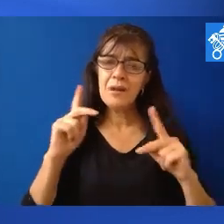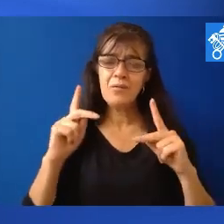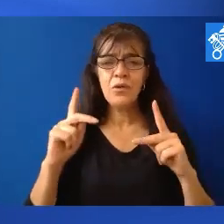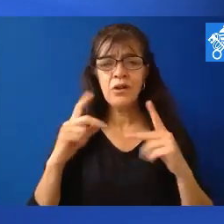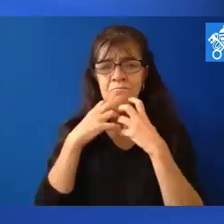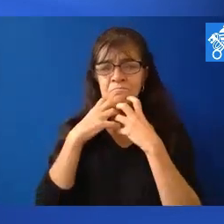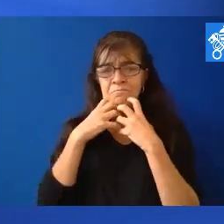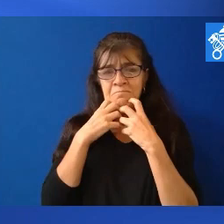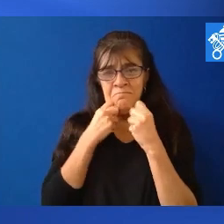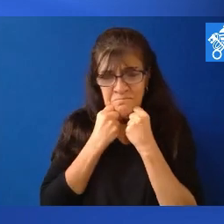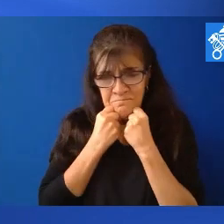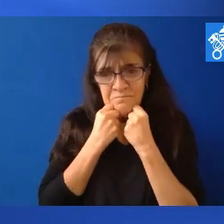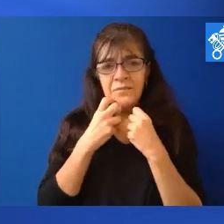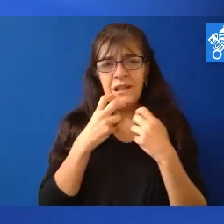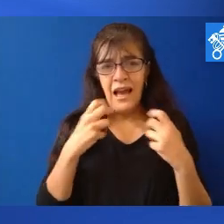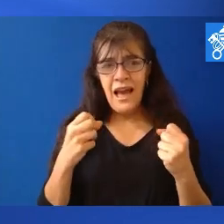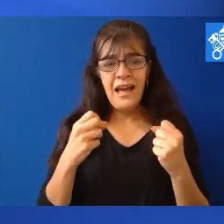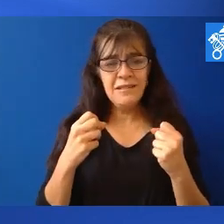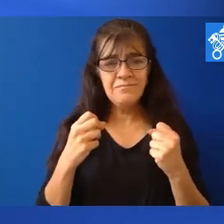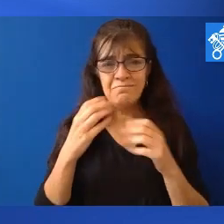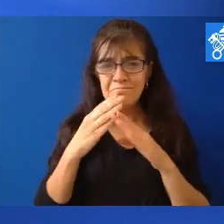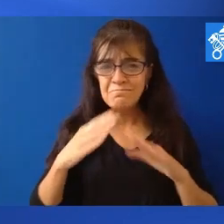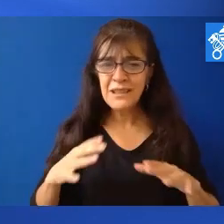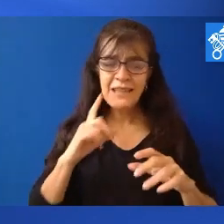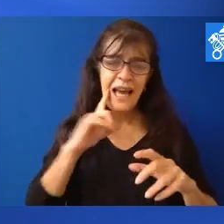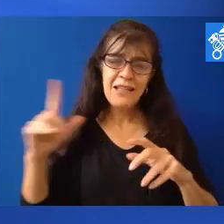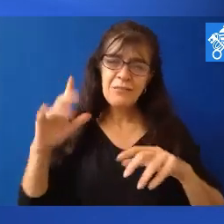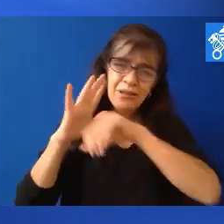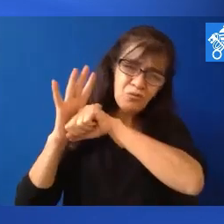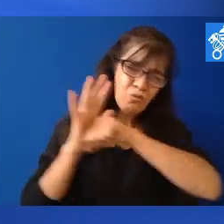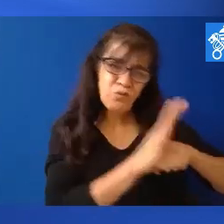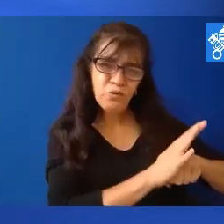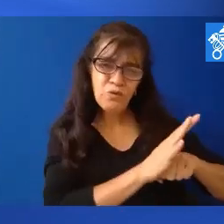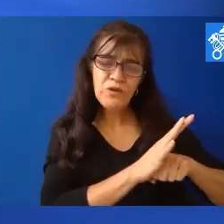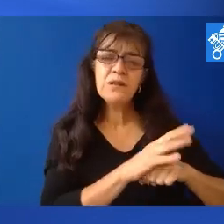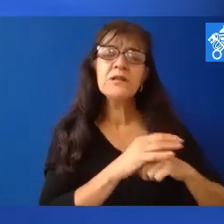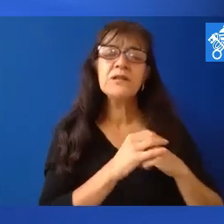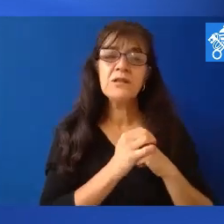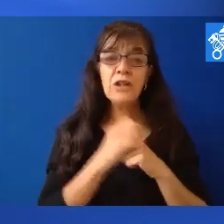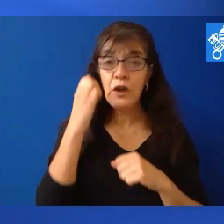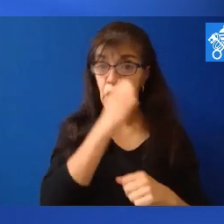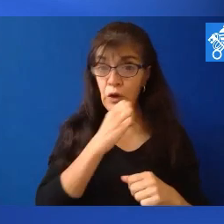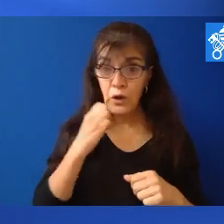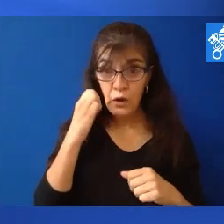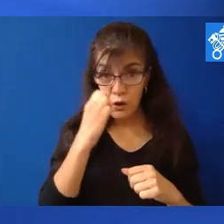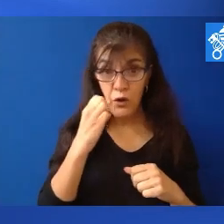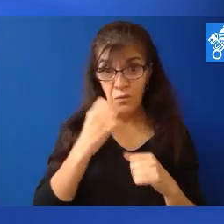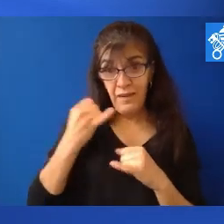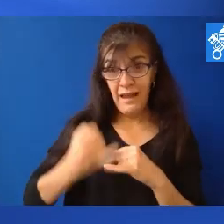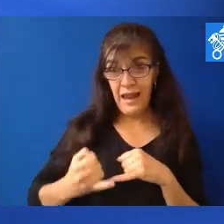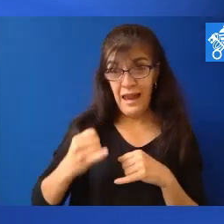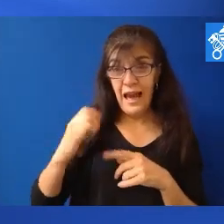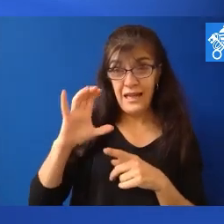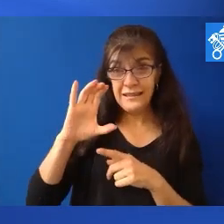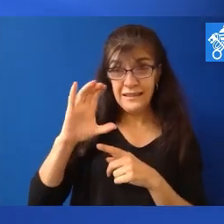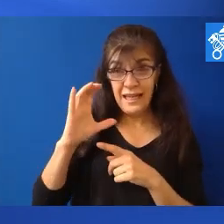violated, assaulted, and trampled upon. The Holy Father feels saddened that a continent such as Europe, which